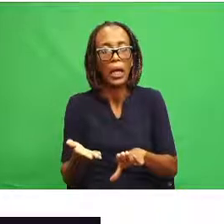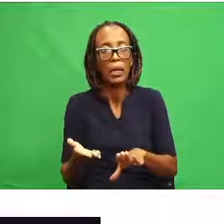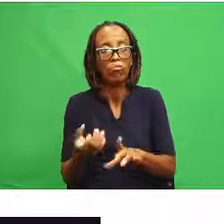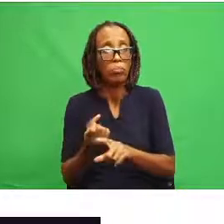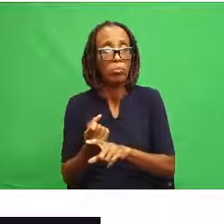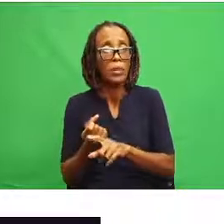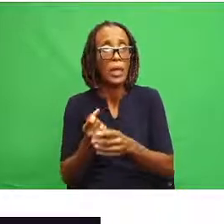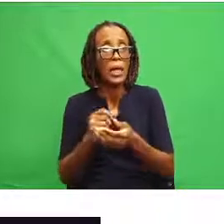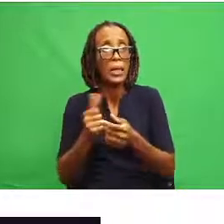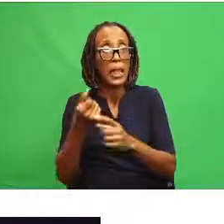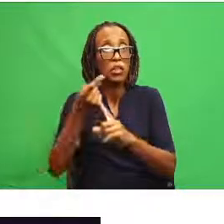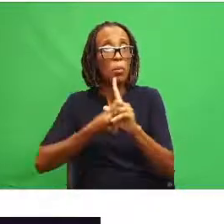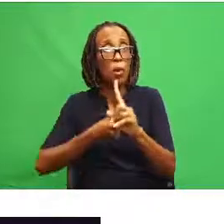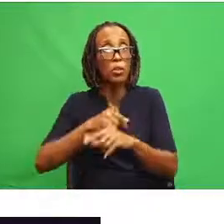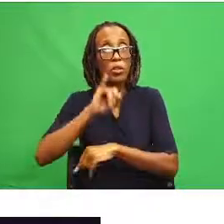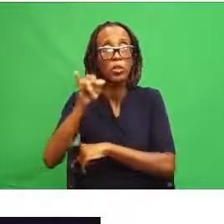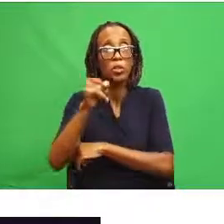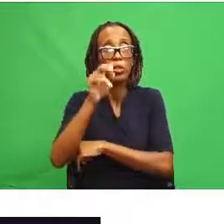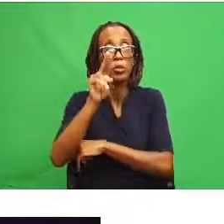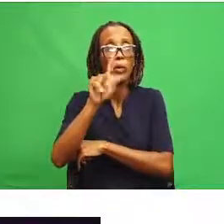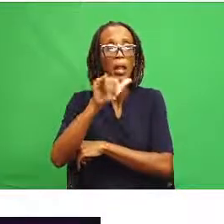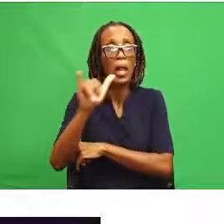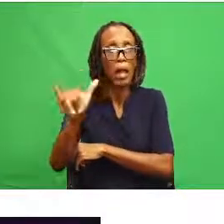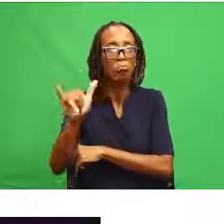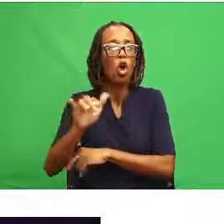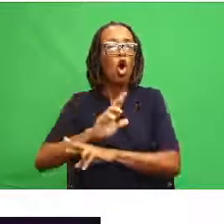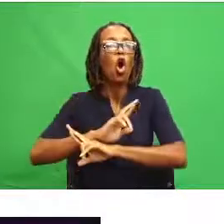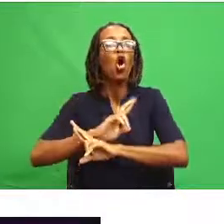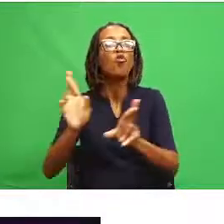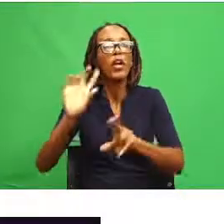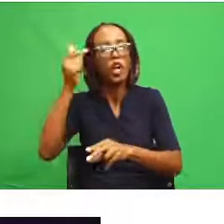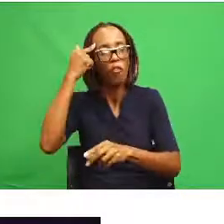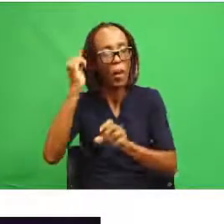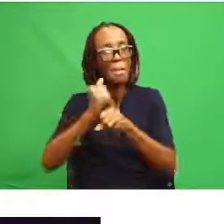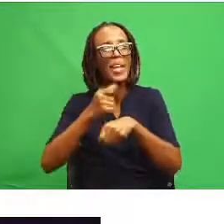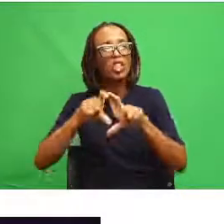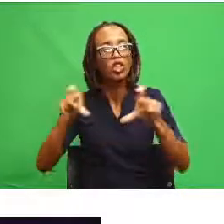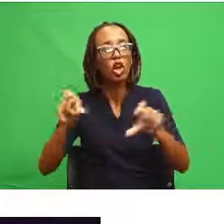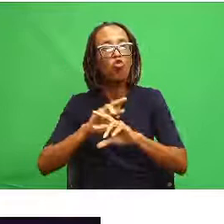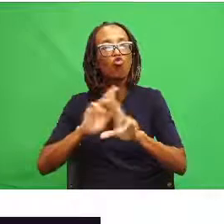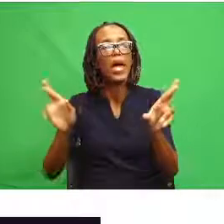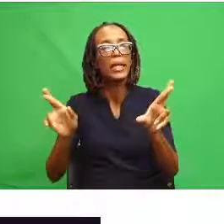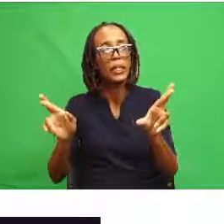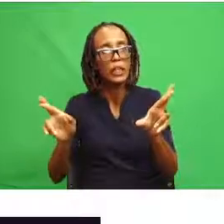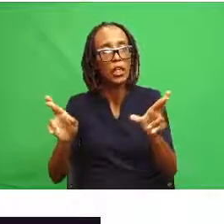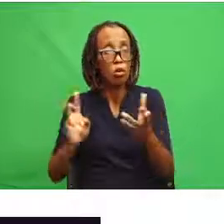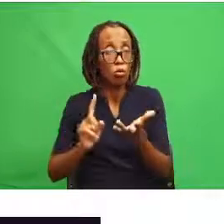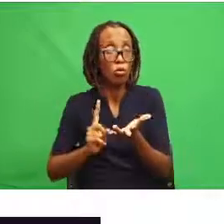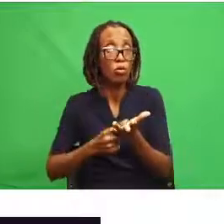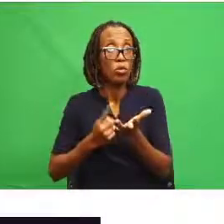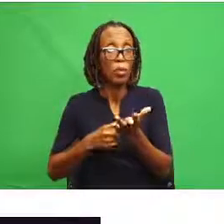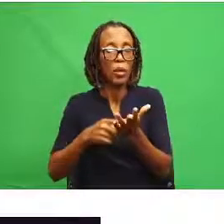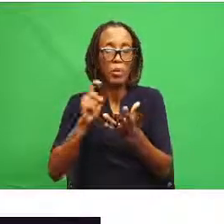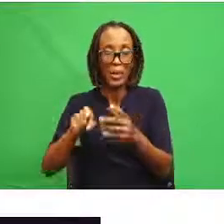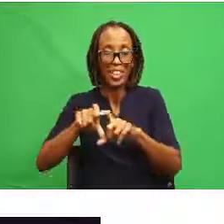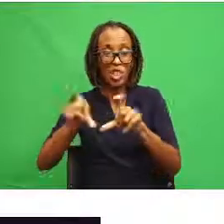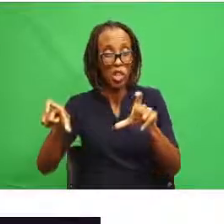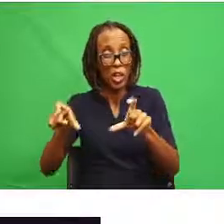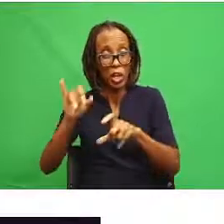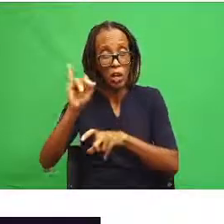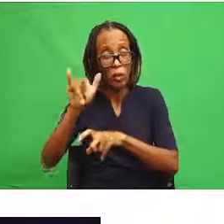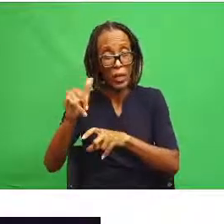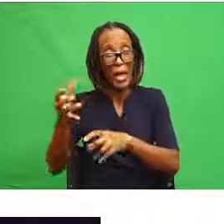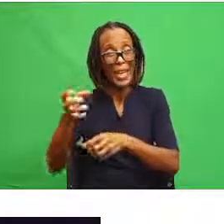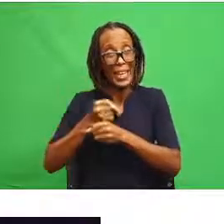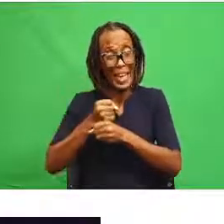the payment for July is already in the pipeline, so to speak. So there will oftentimes be the need to return that payment, whether it